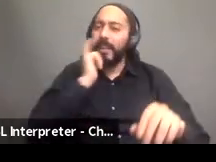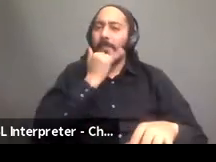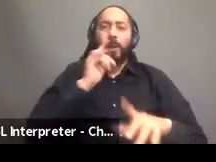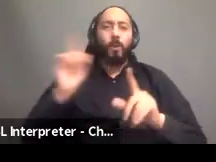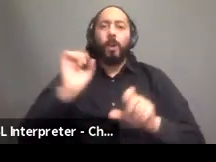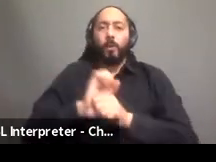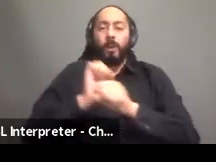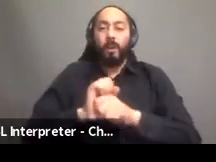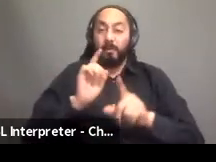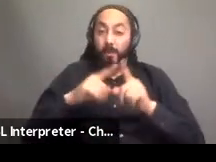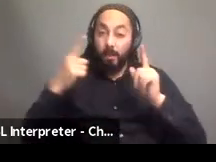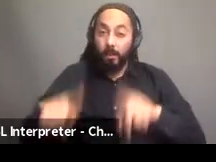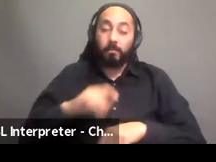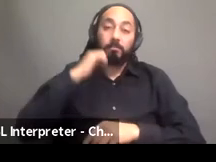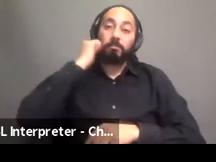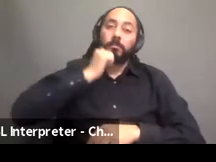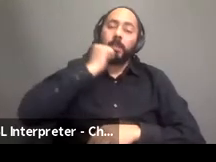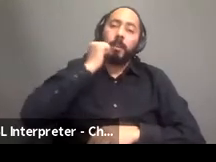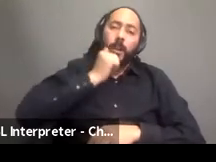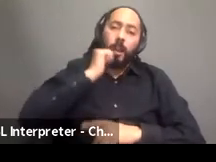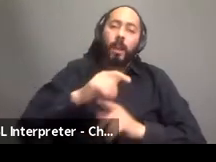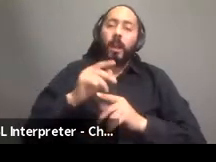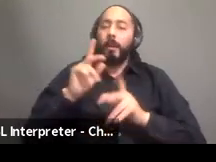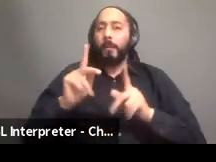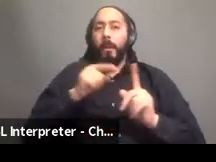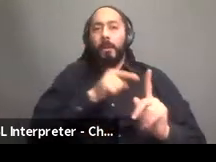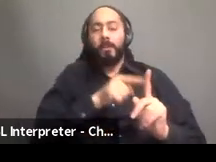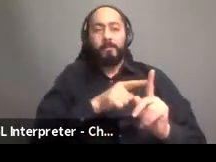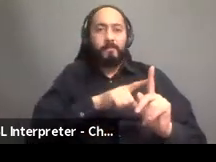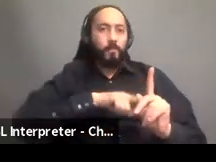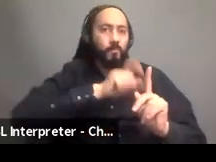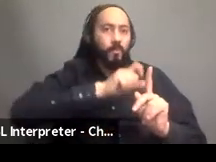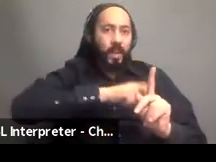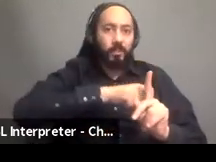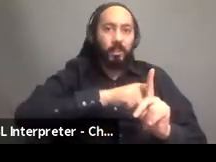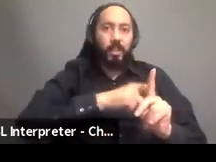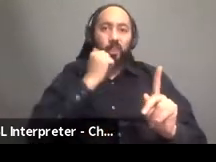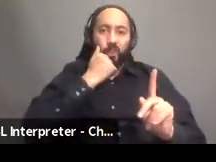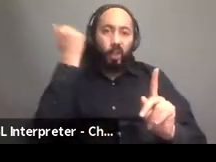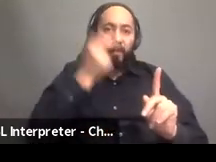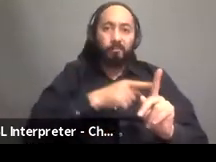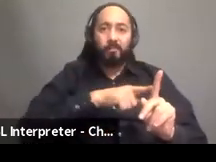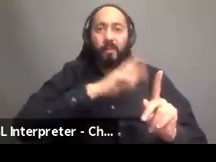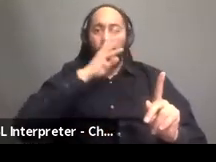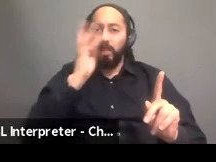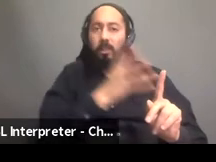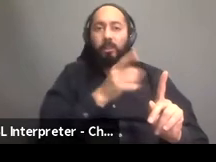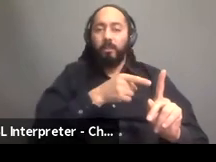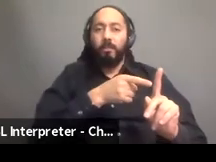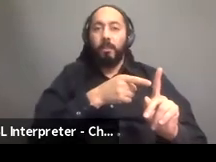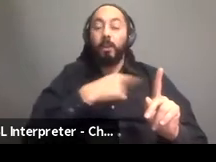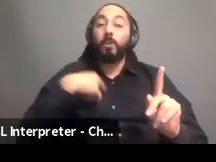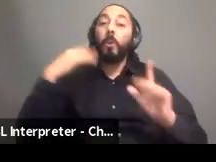unwanted comments or behavior, and survivors are consistently silenced, shamed, and dismissed. We hope that this session gives you some